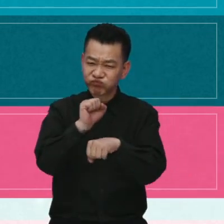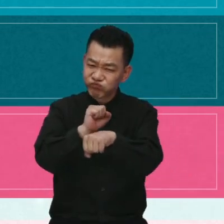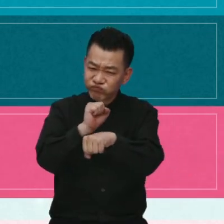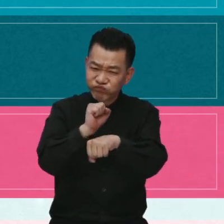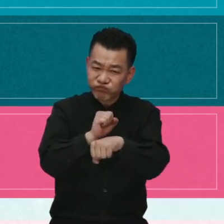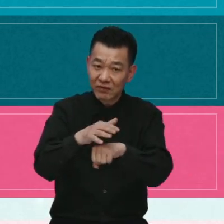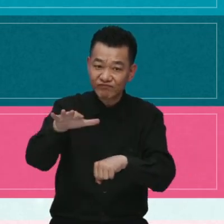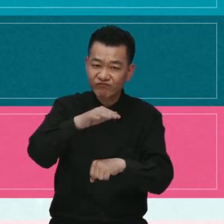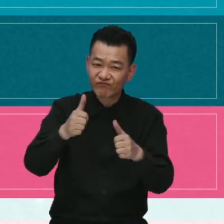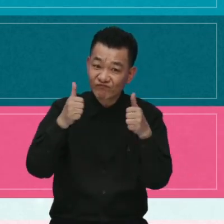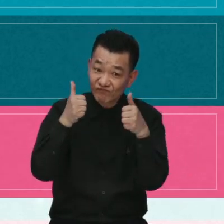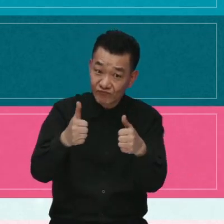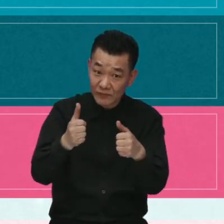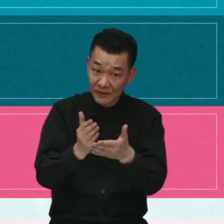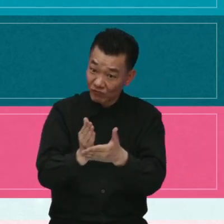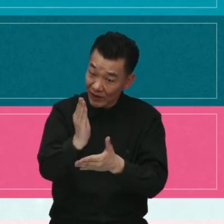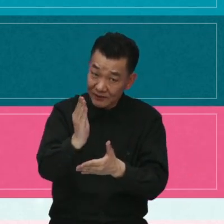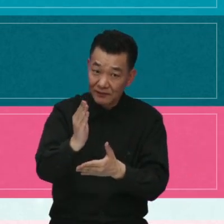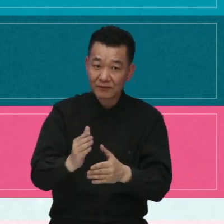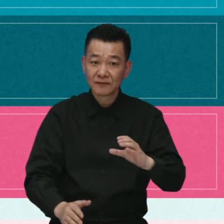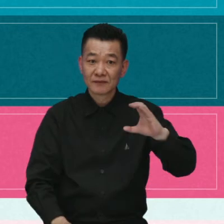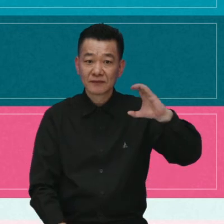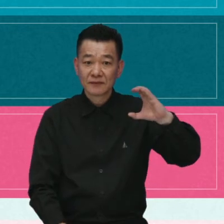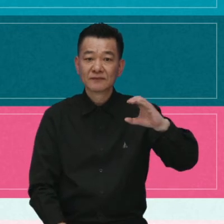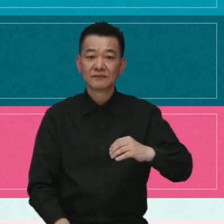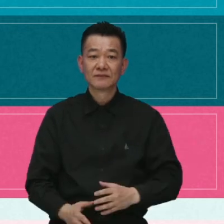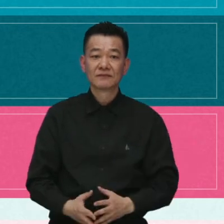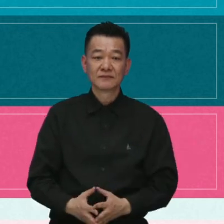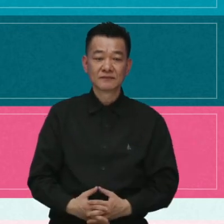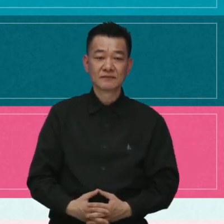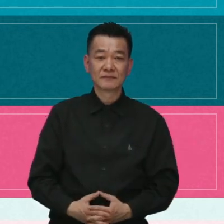right to work in a safe and healthy environment.